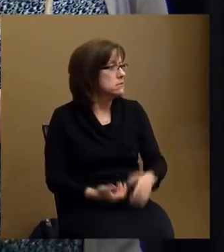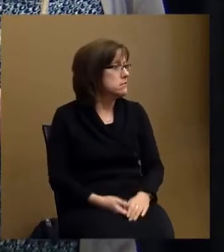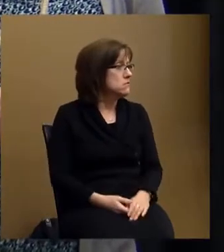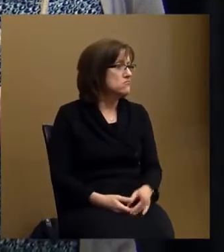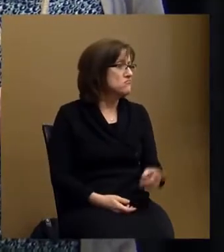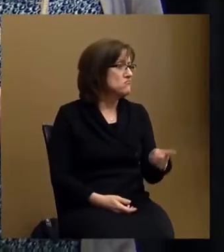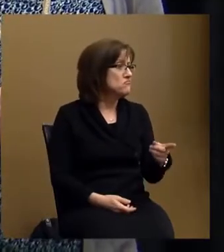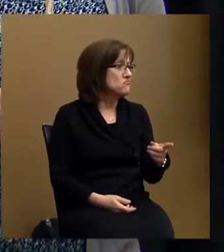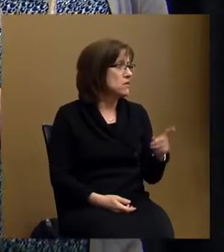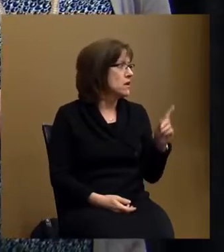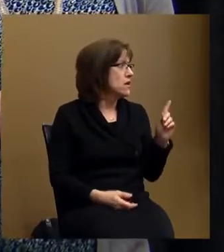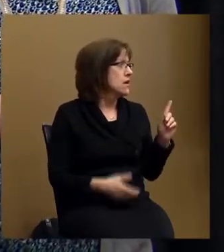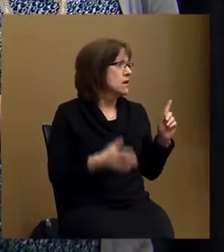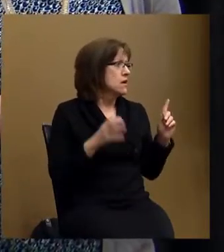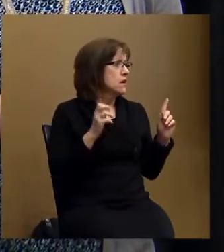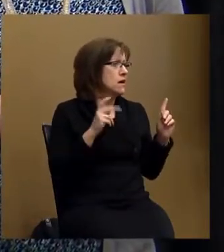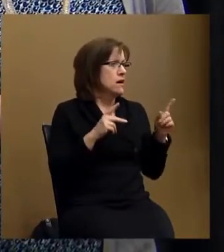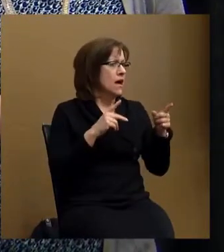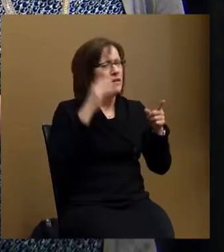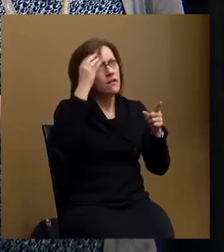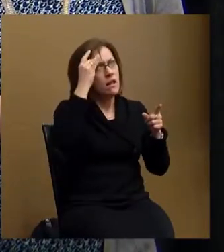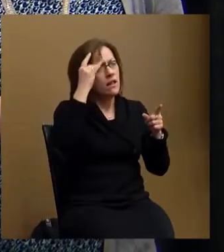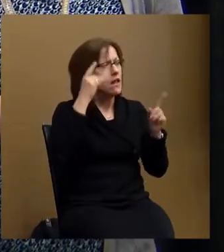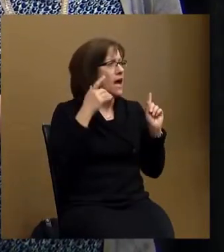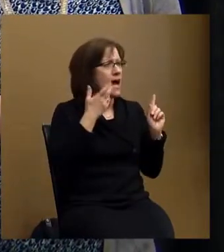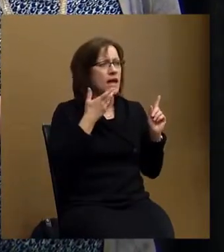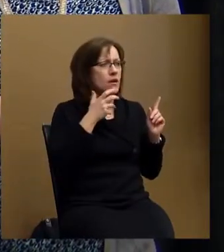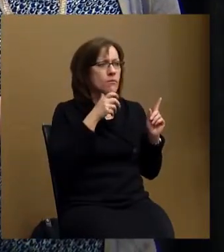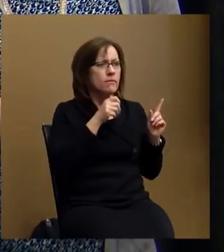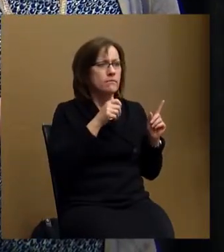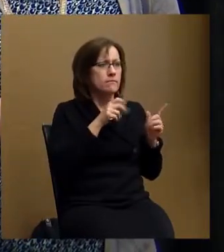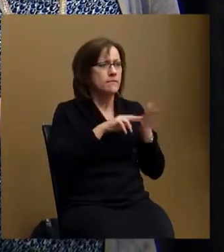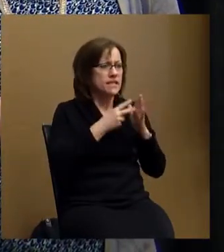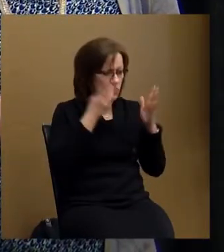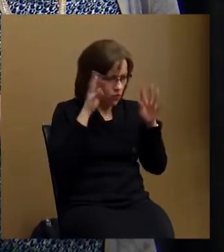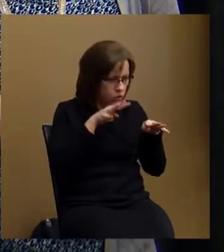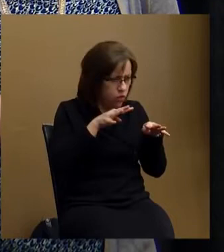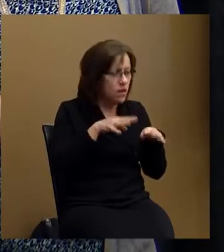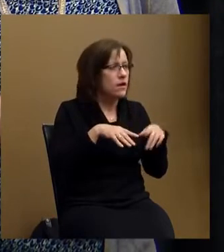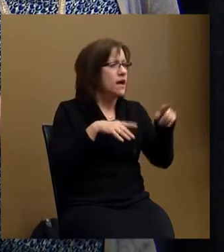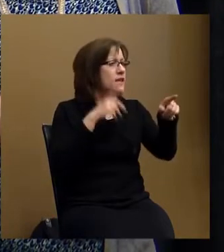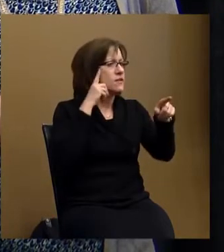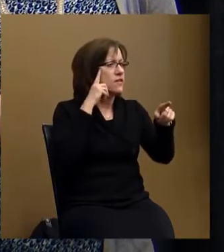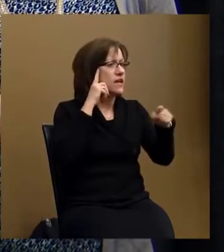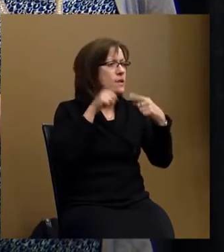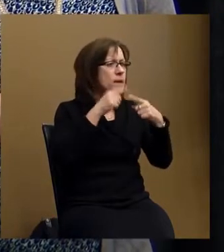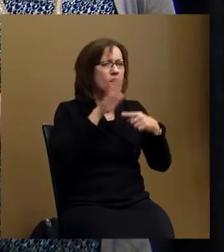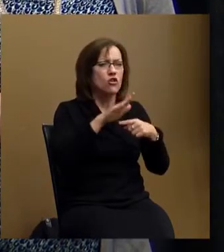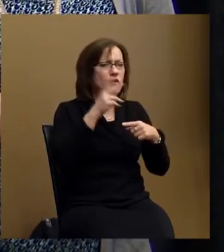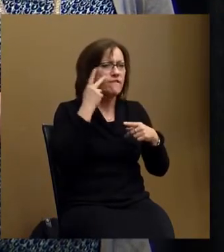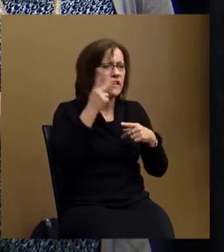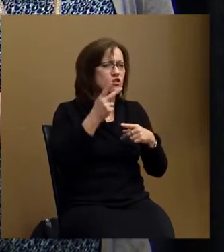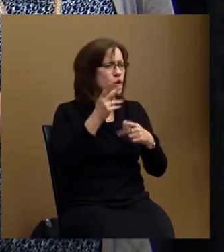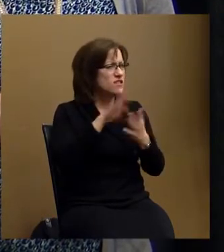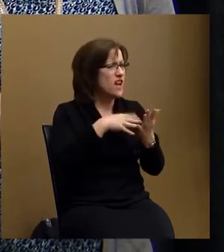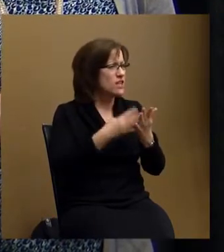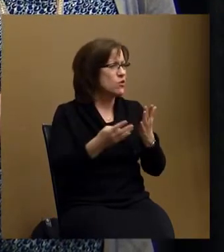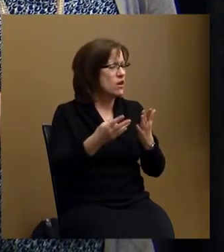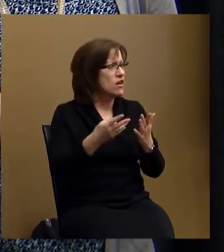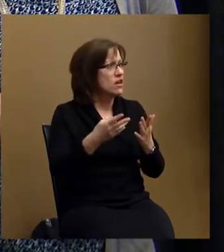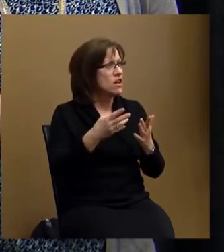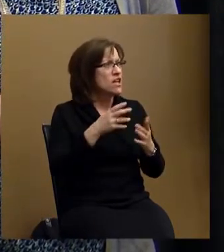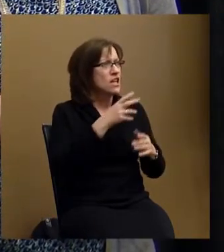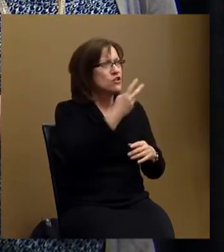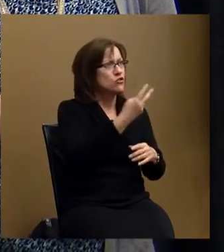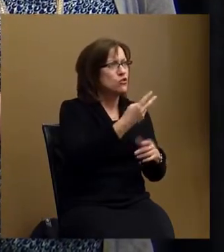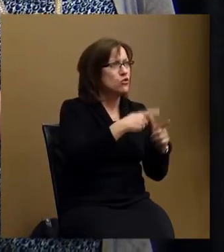That's okay. I don't mean to put you on the spot. No, I just have to think about her visual schedule. Right, yeah. Often. She gets at least 2 before lunch,